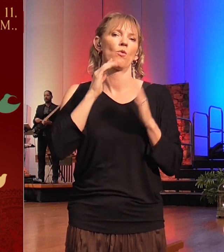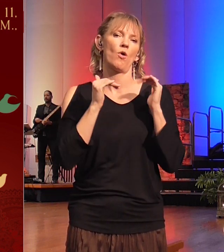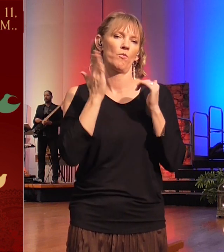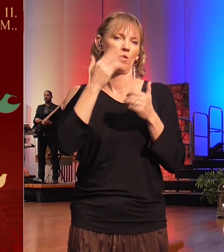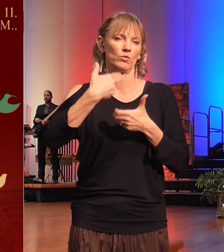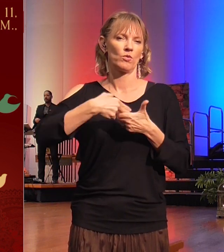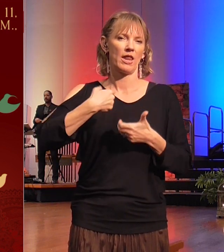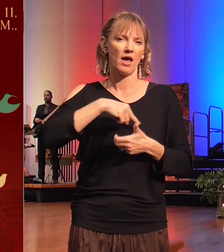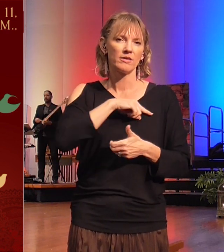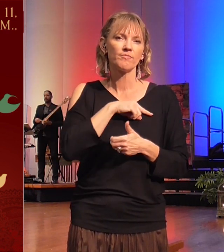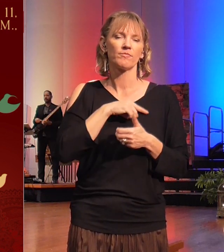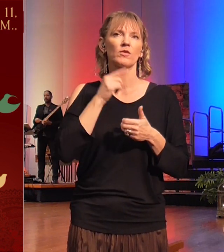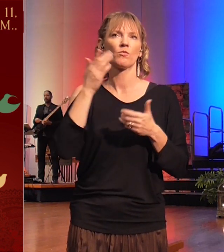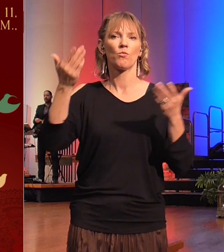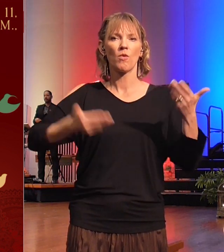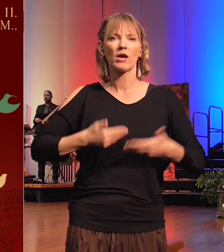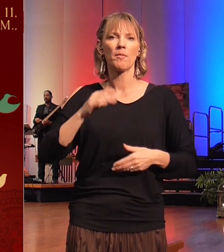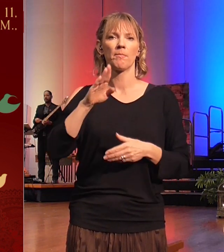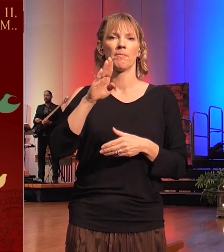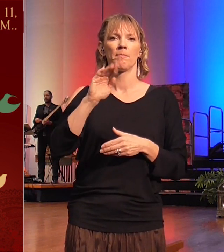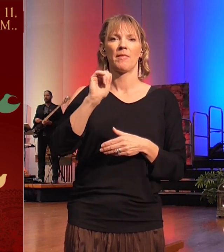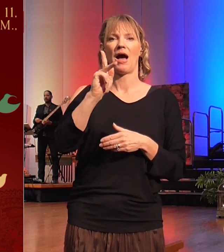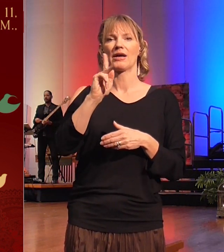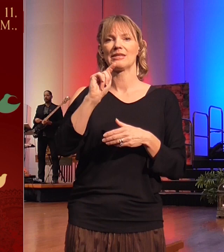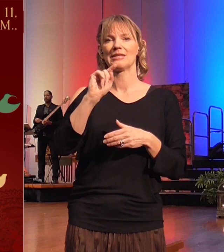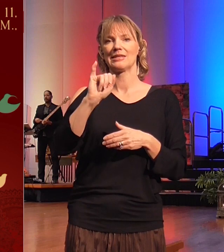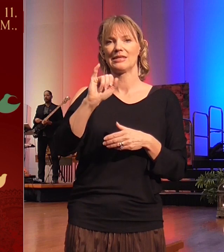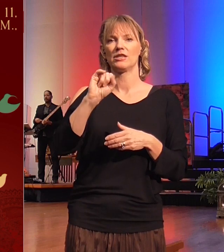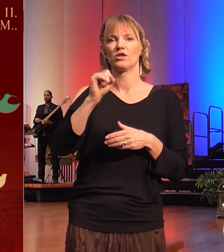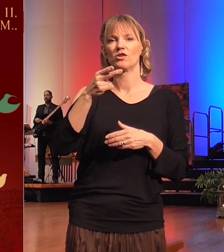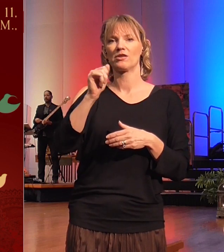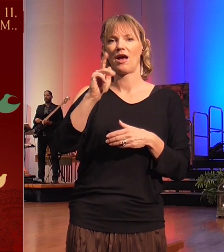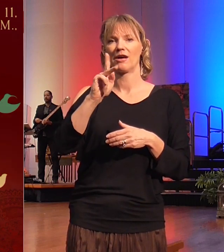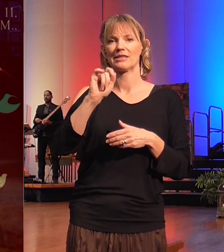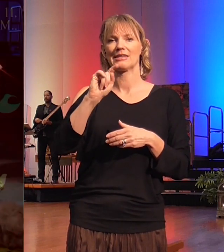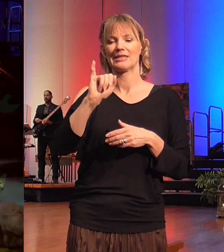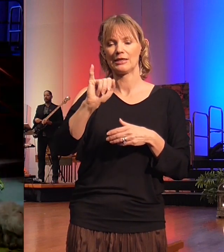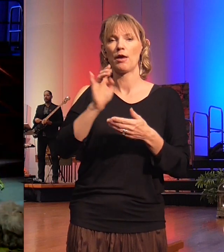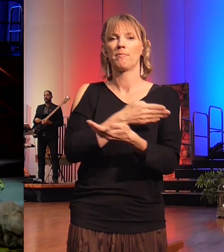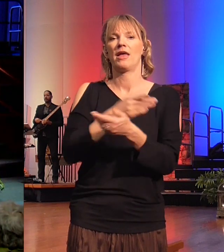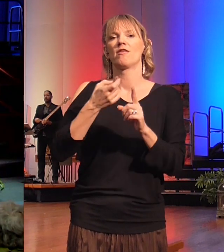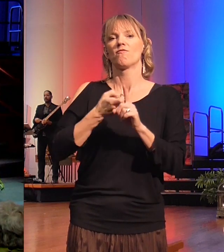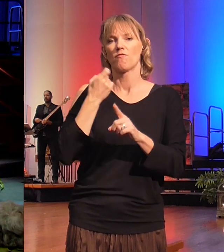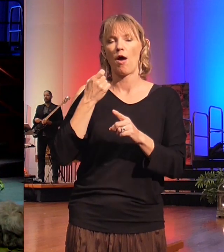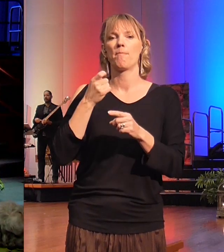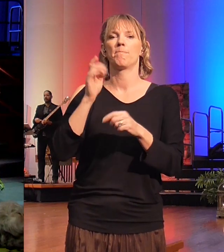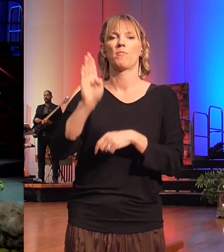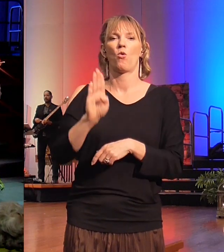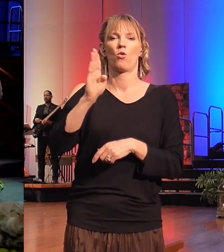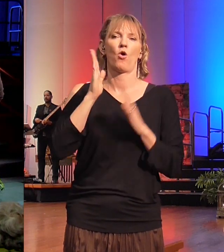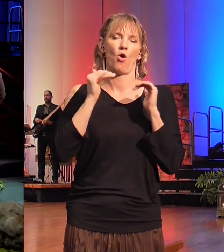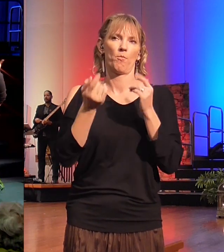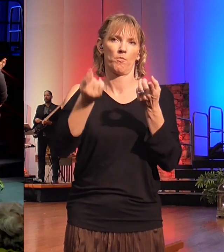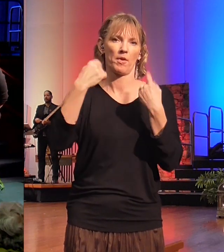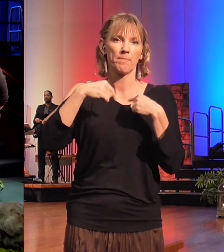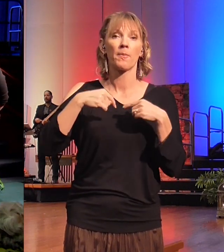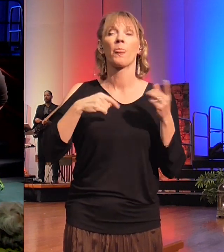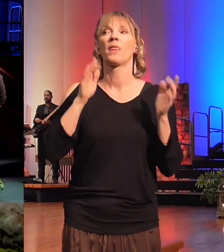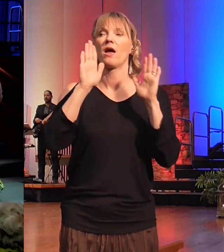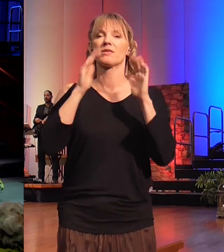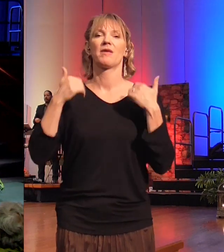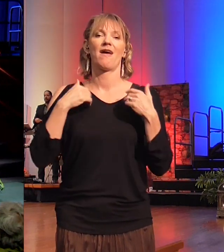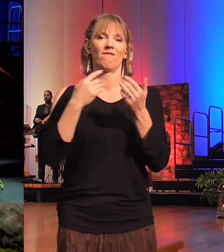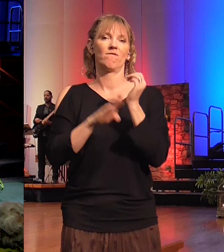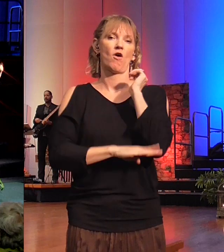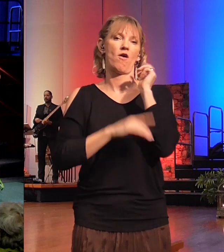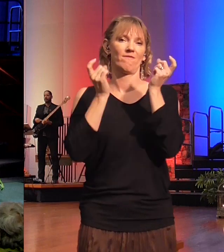we'll welcome the Bhakti Shakti band from Boulder, and they are quite fabulous, so I hope you'll be there. Awesome, and we have Fall Fest coming up